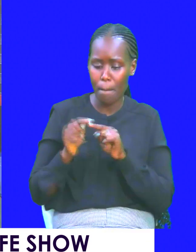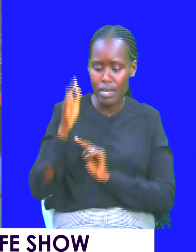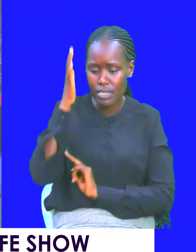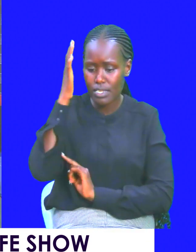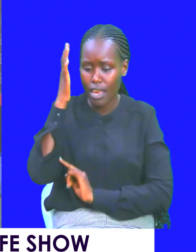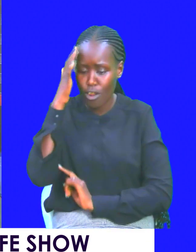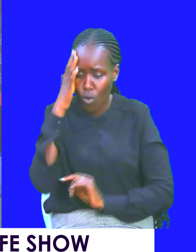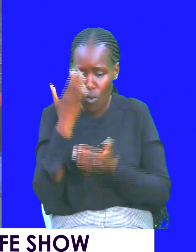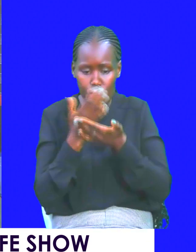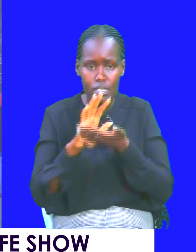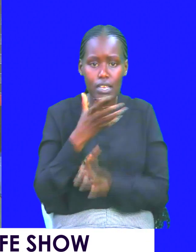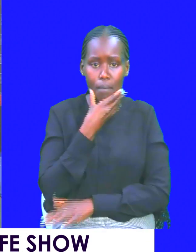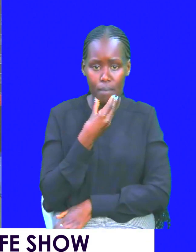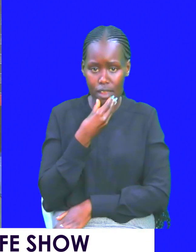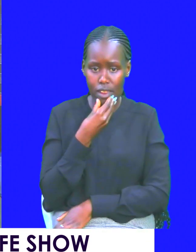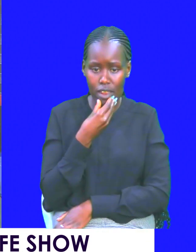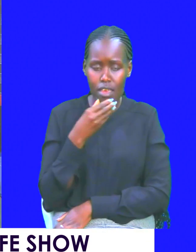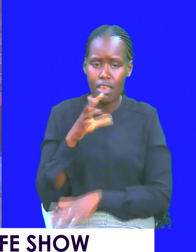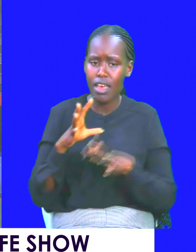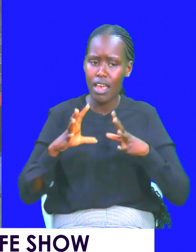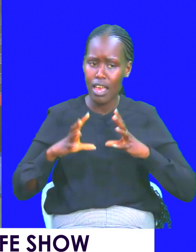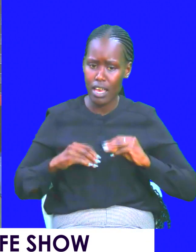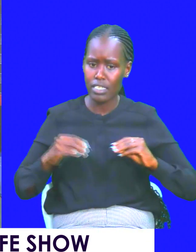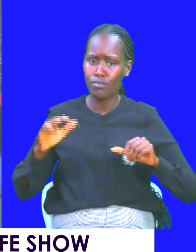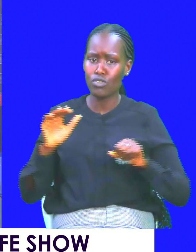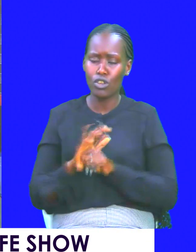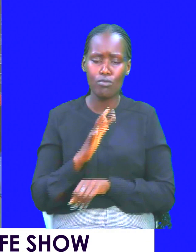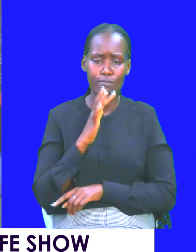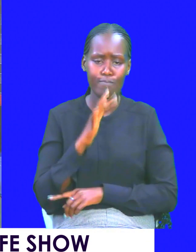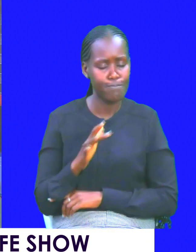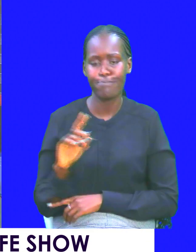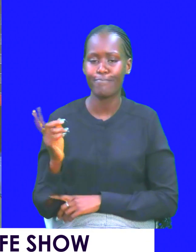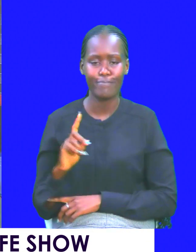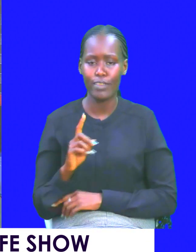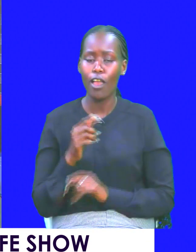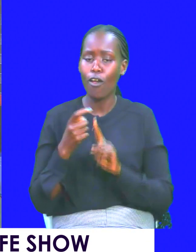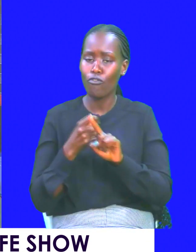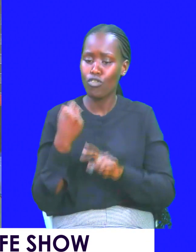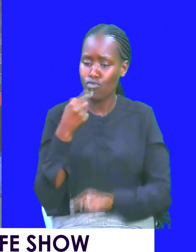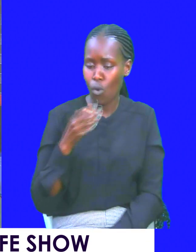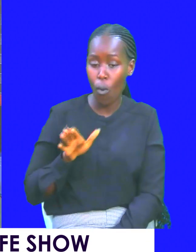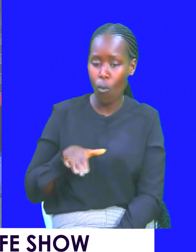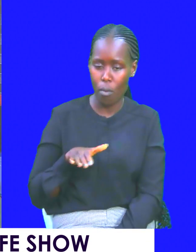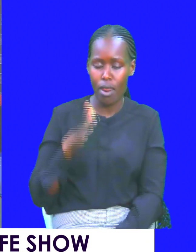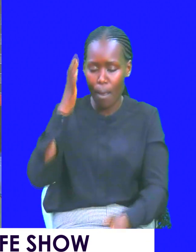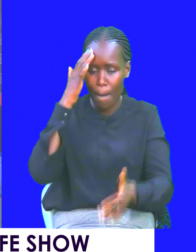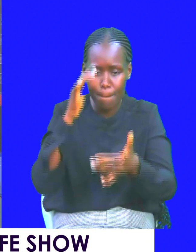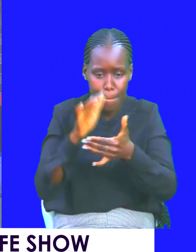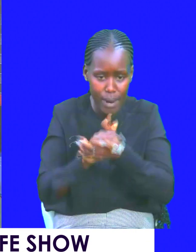cannot take a lot of speak from women. Believe it or